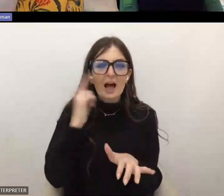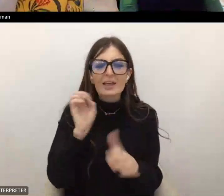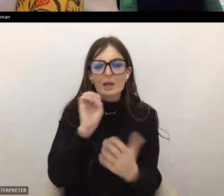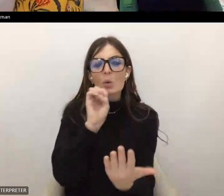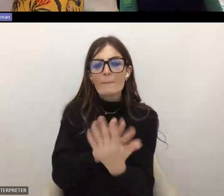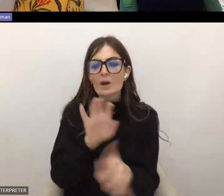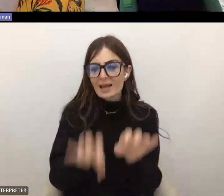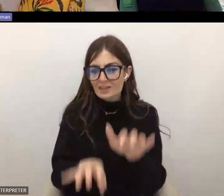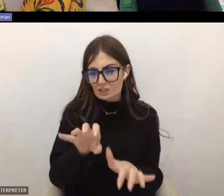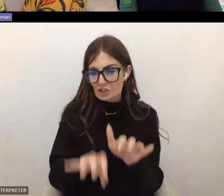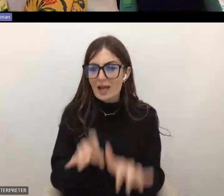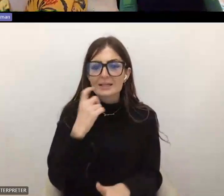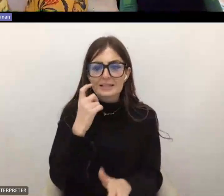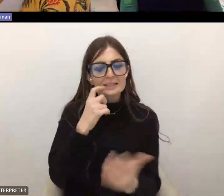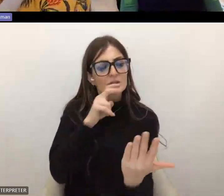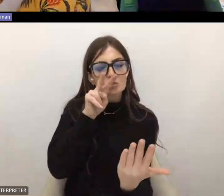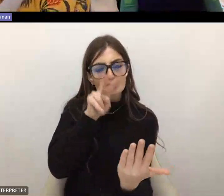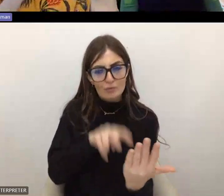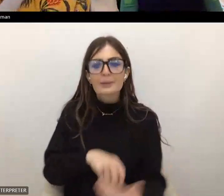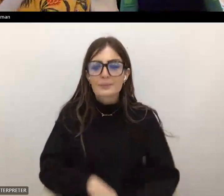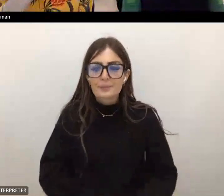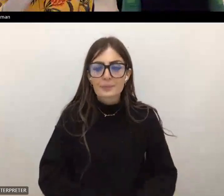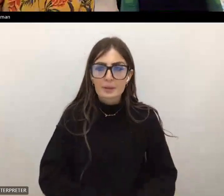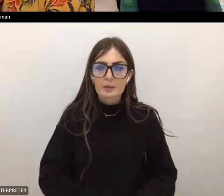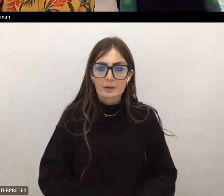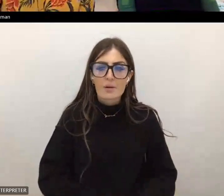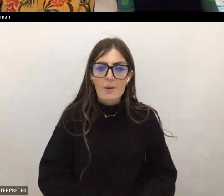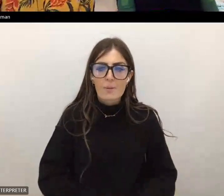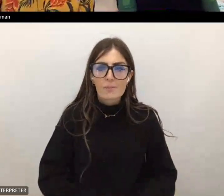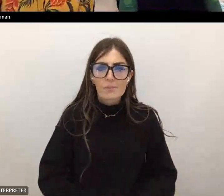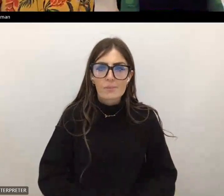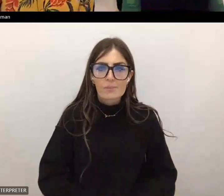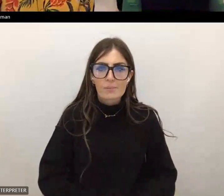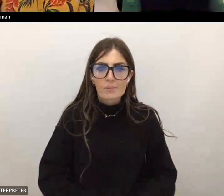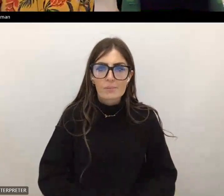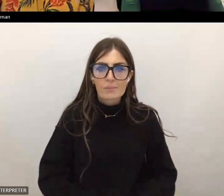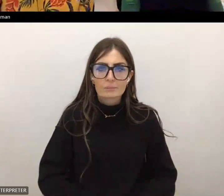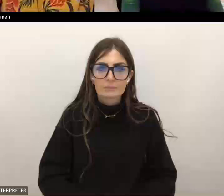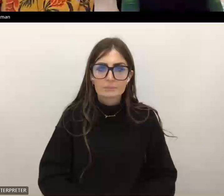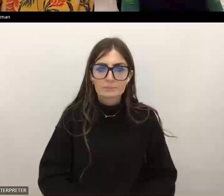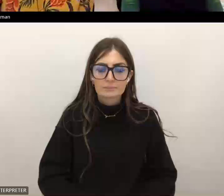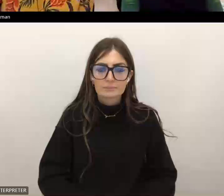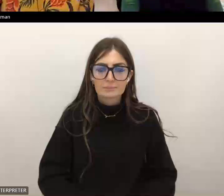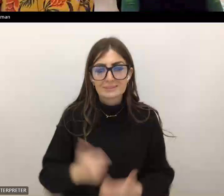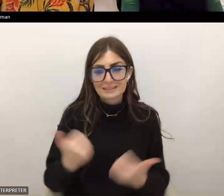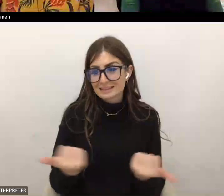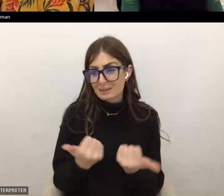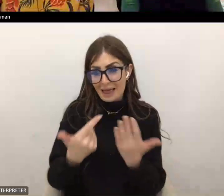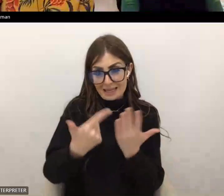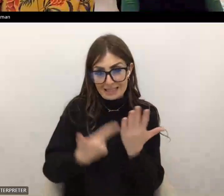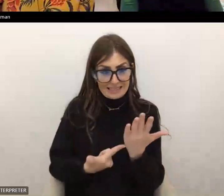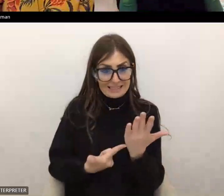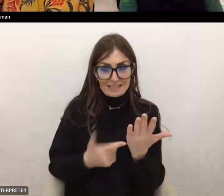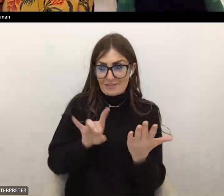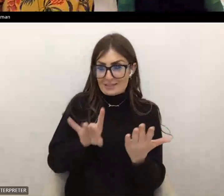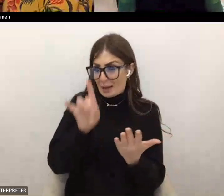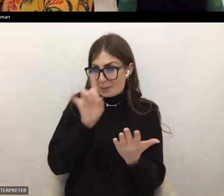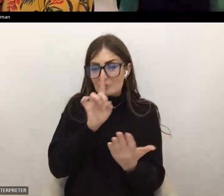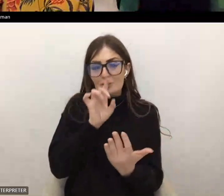yeah, I'll put it in the chat. That might be the easiest way. Yeah. Otherwise, there's a list of 10 of us.